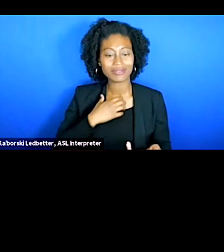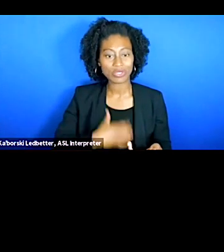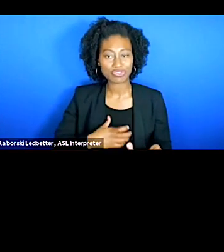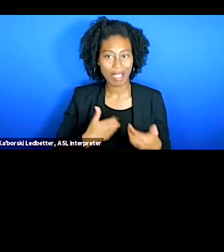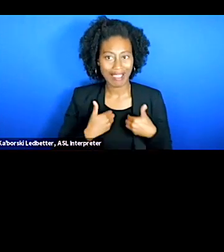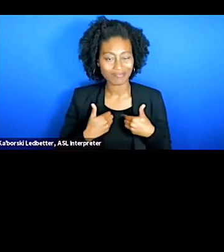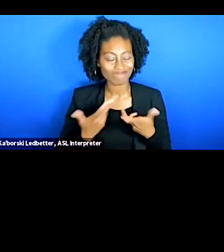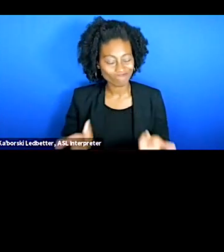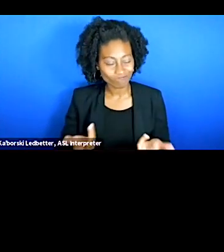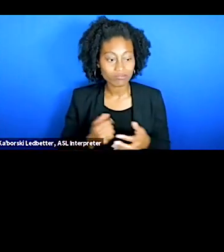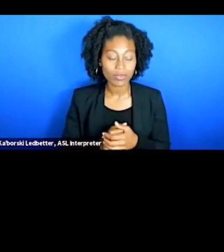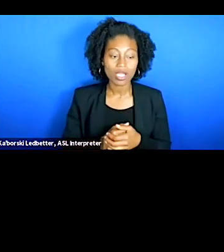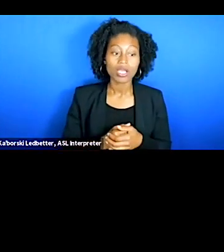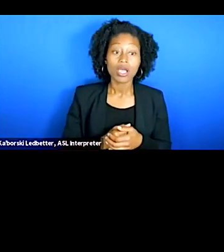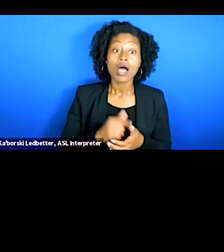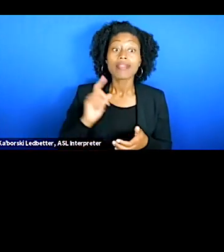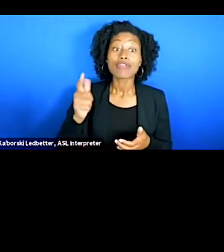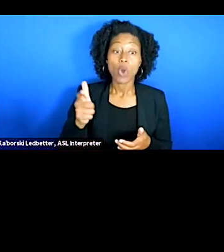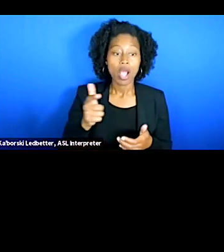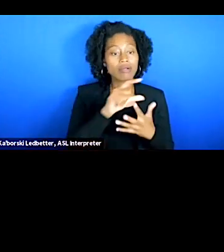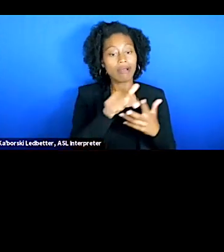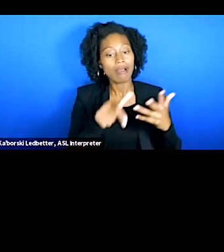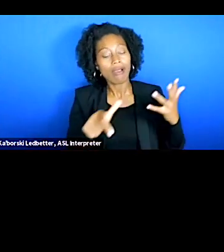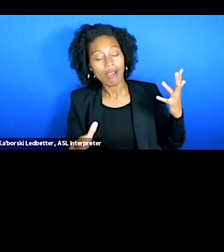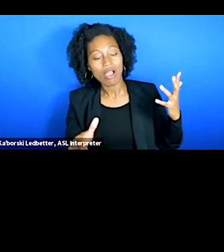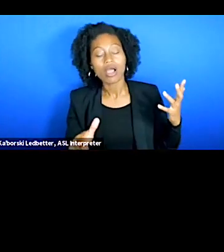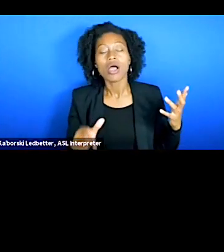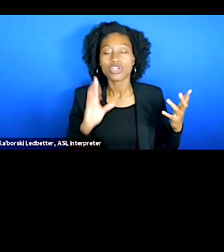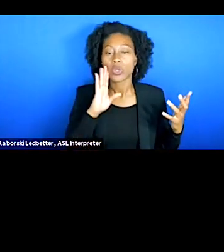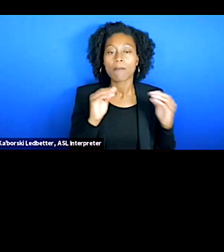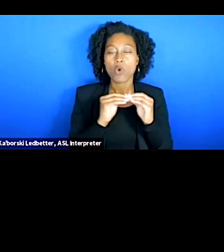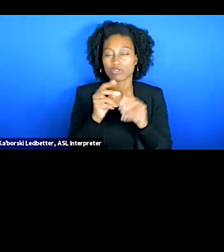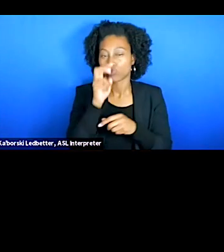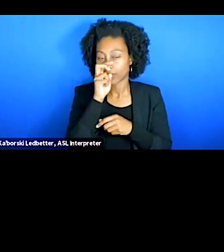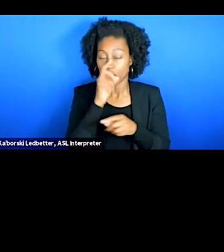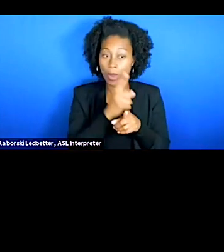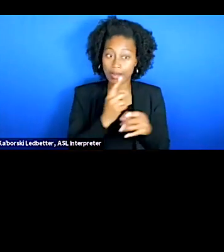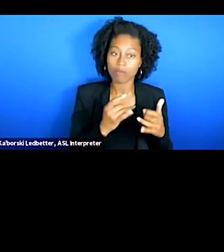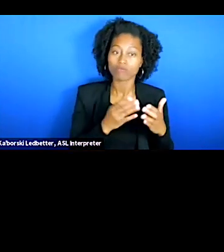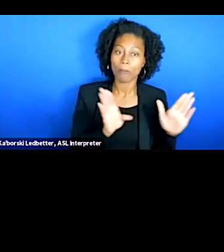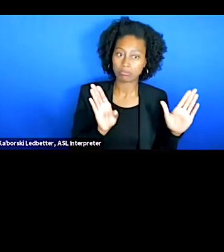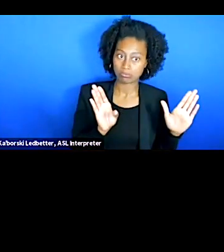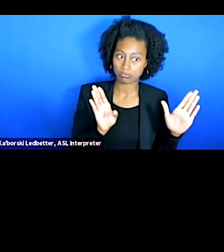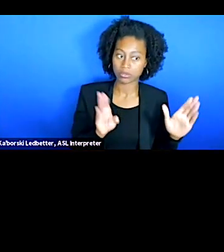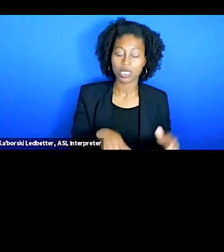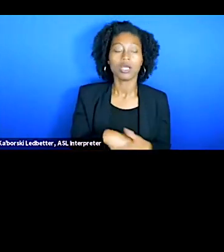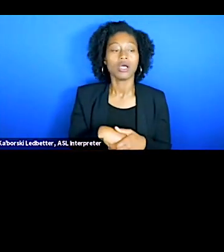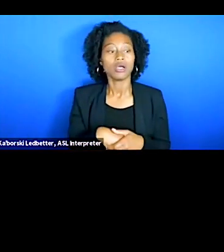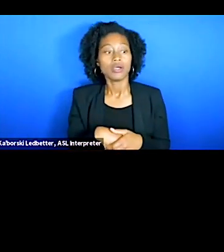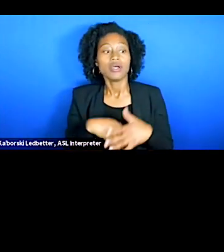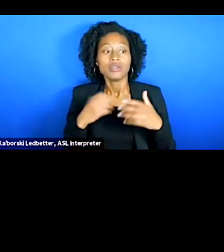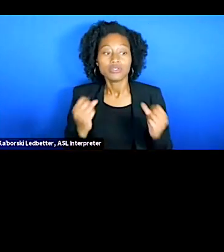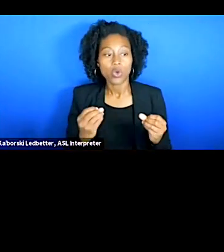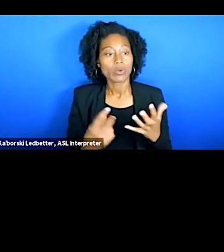be stricter later in the application of the criteria. So you will read the abstract, note